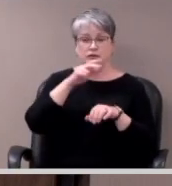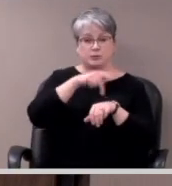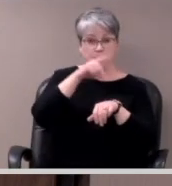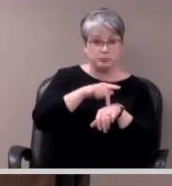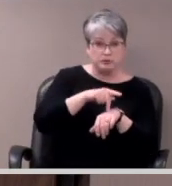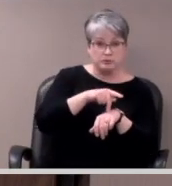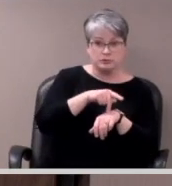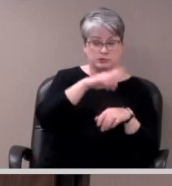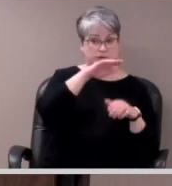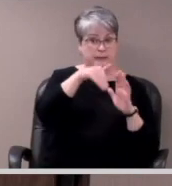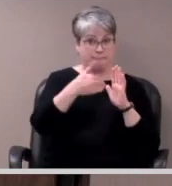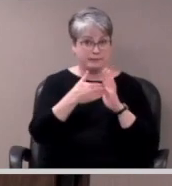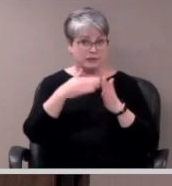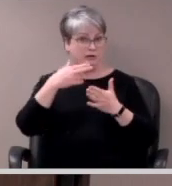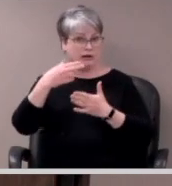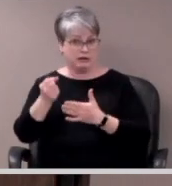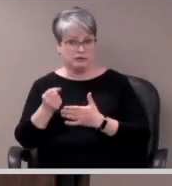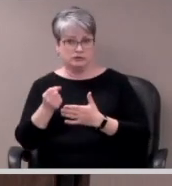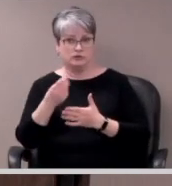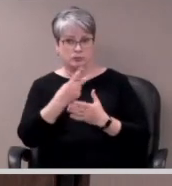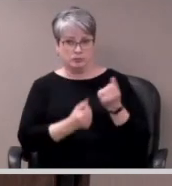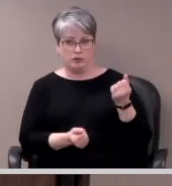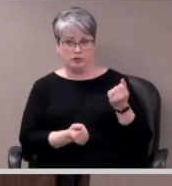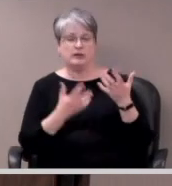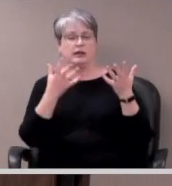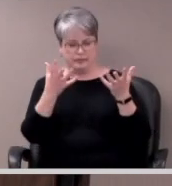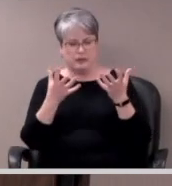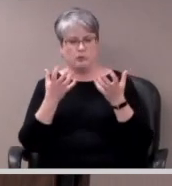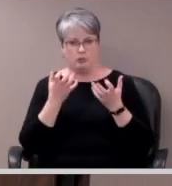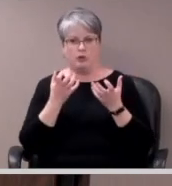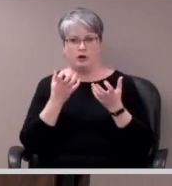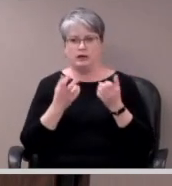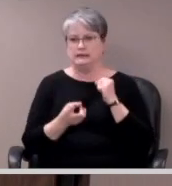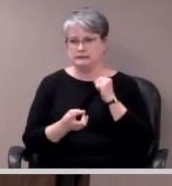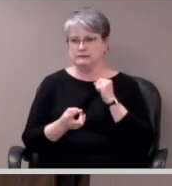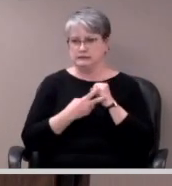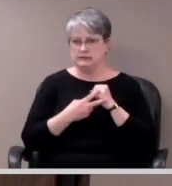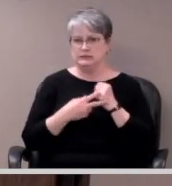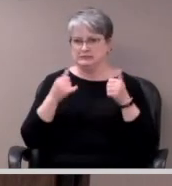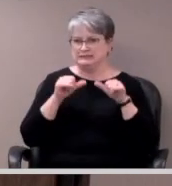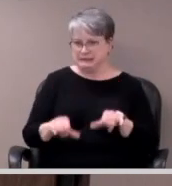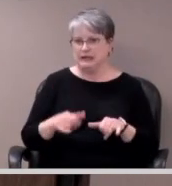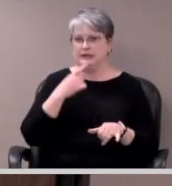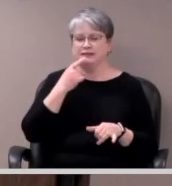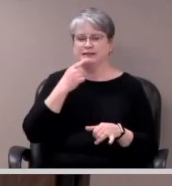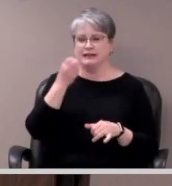in the middle and high schools wanted the SROs.